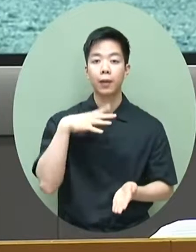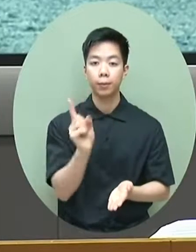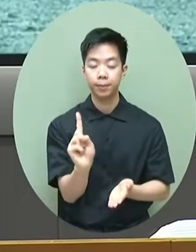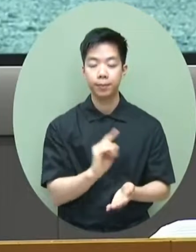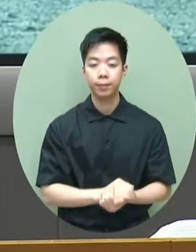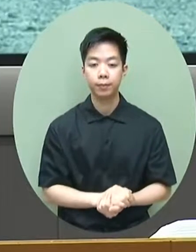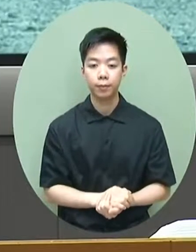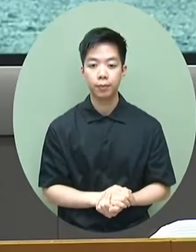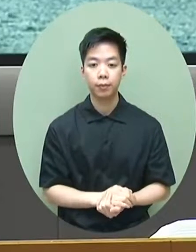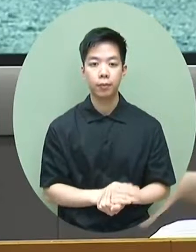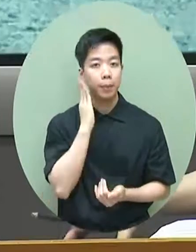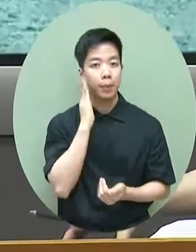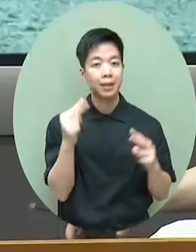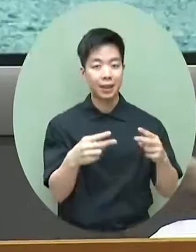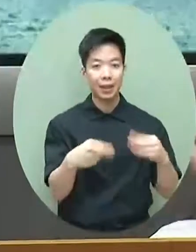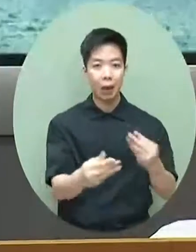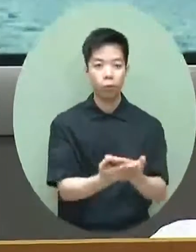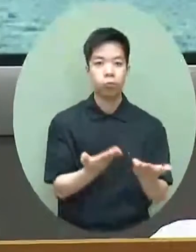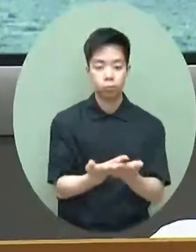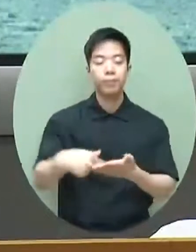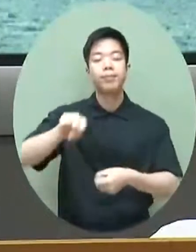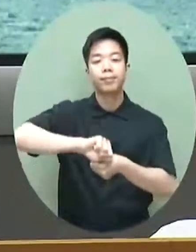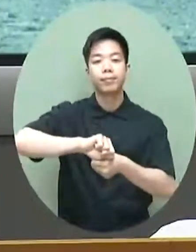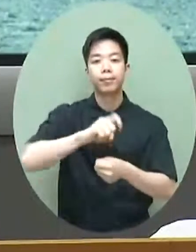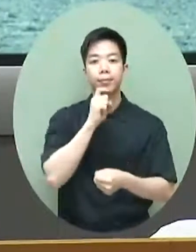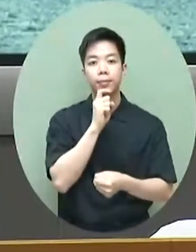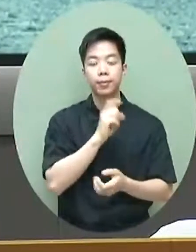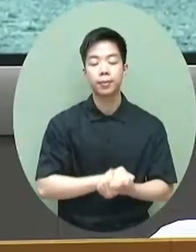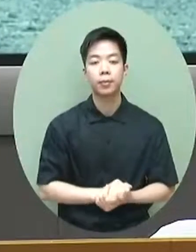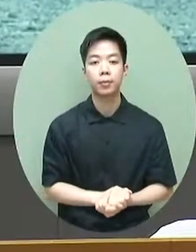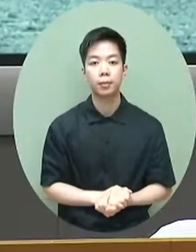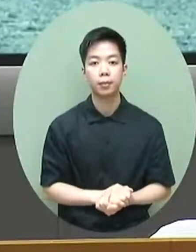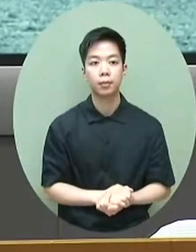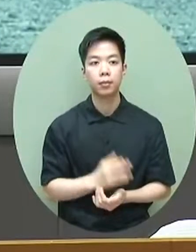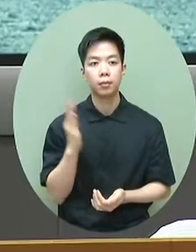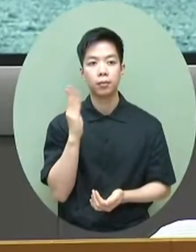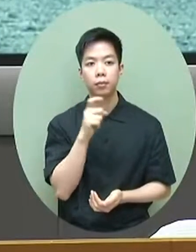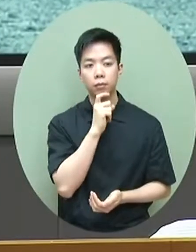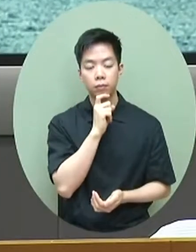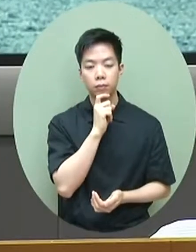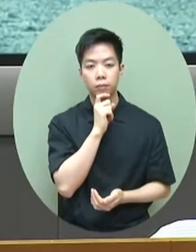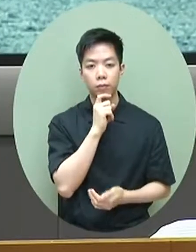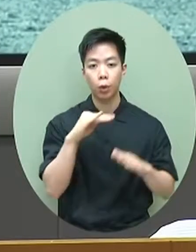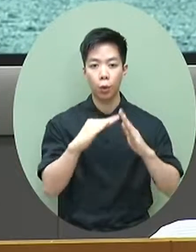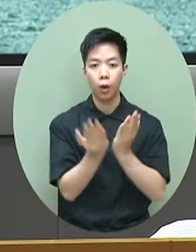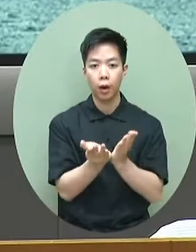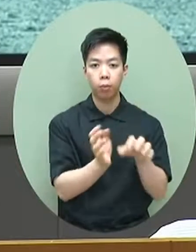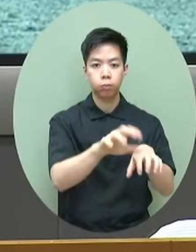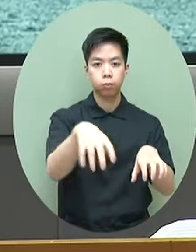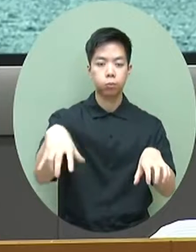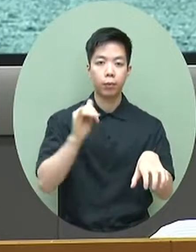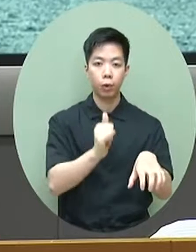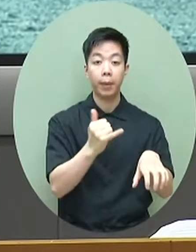today more schools have resumed classes. We understand that some 600 schools have